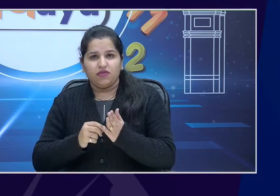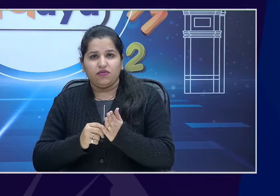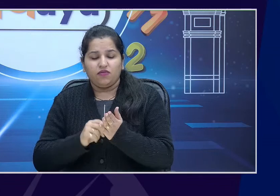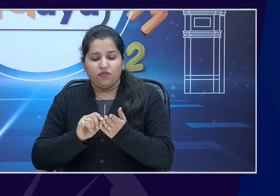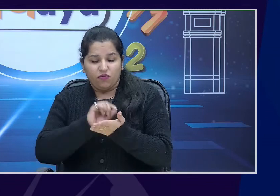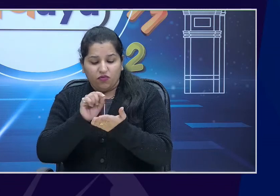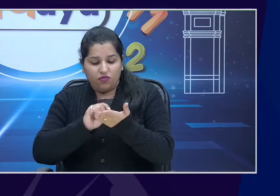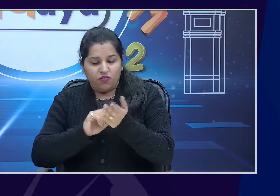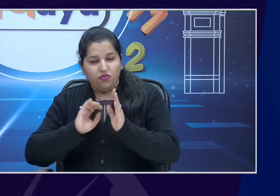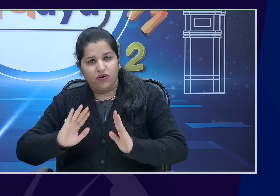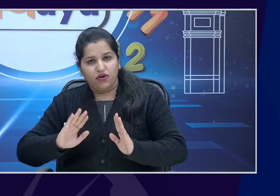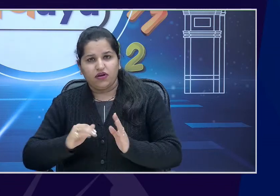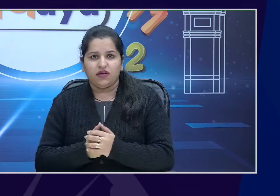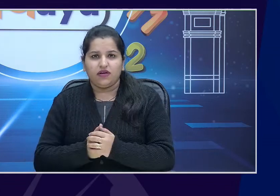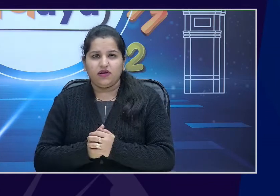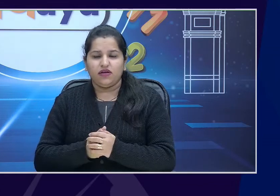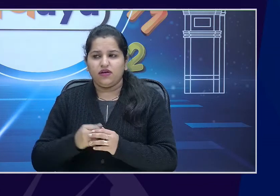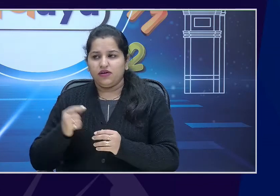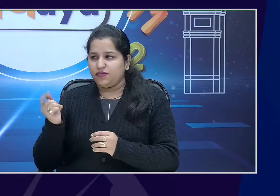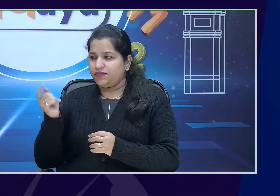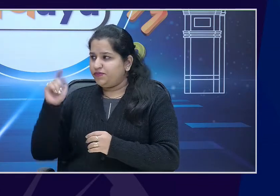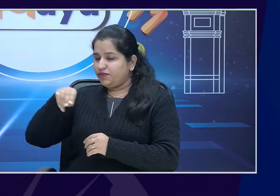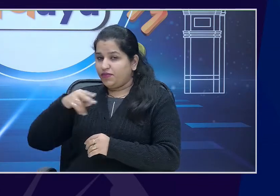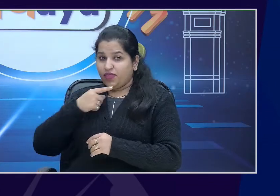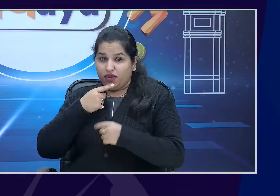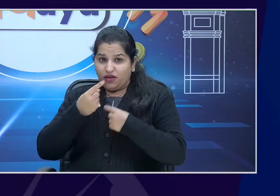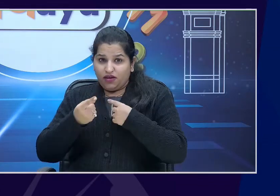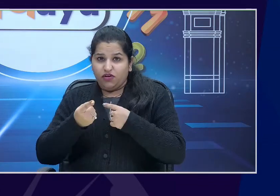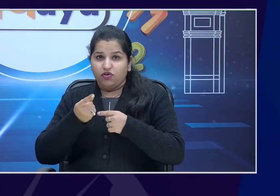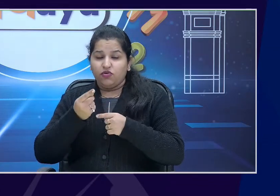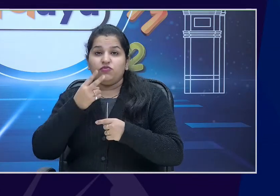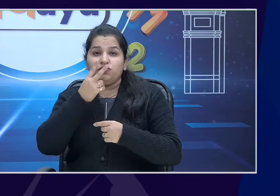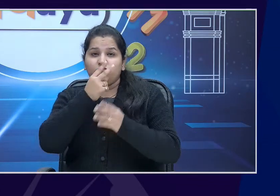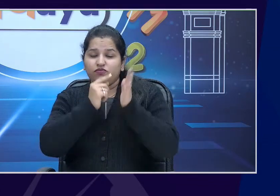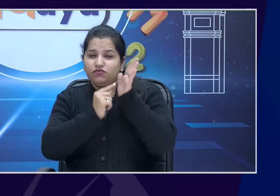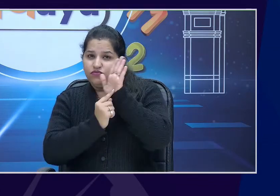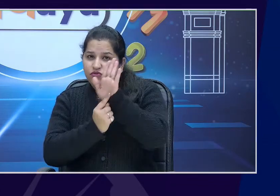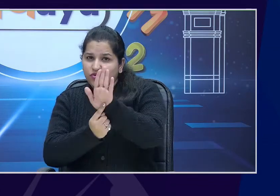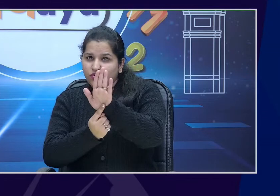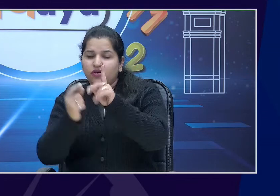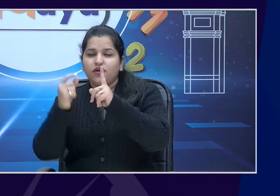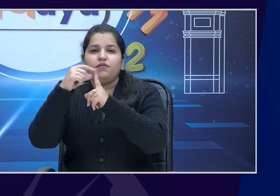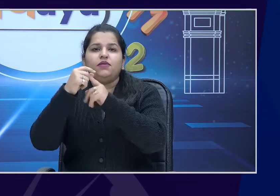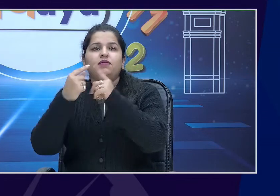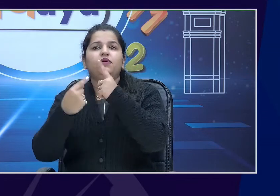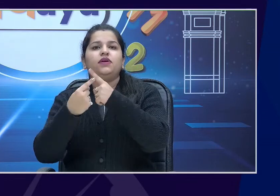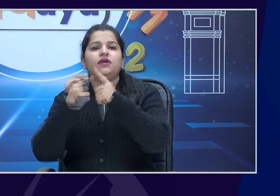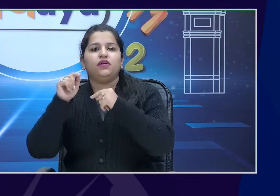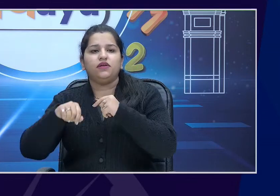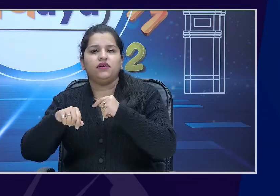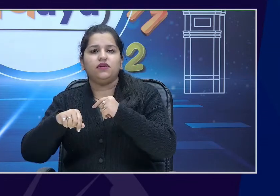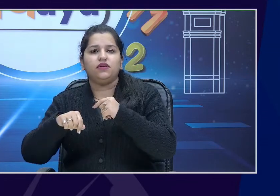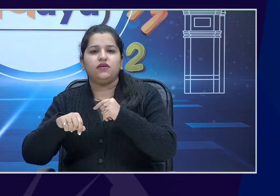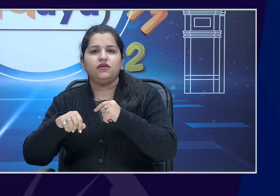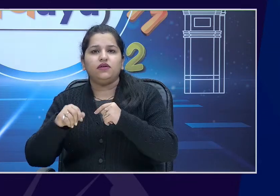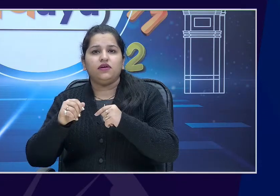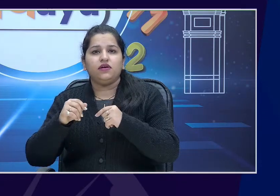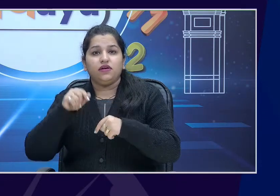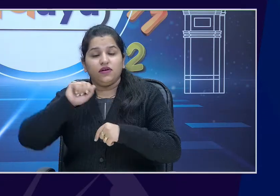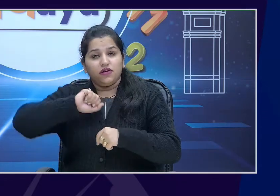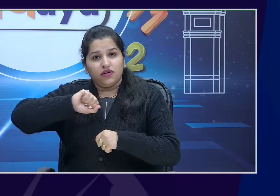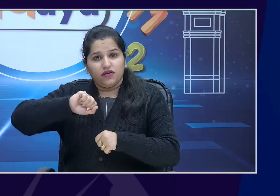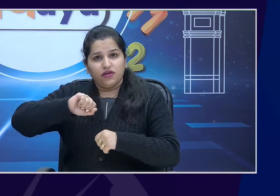Dr. Anita ma'am, can you show the PPT to our students? Which PPT? The PPT where